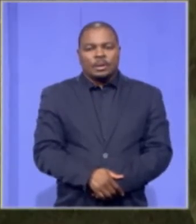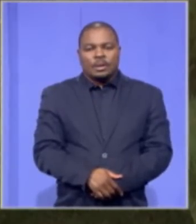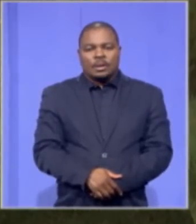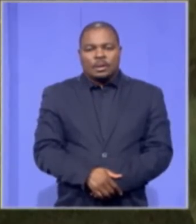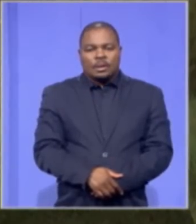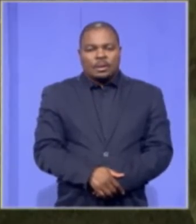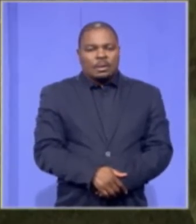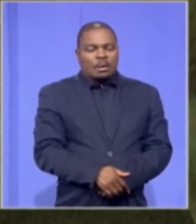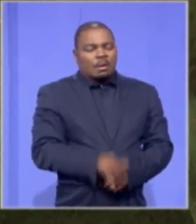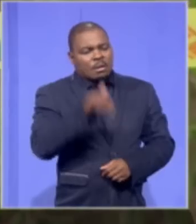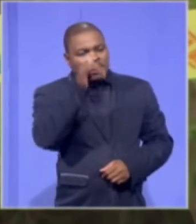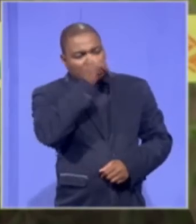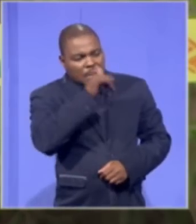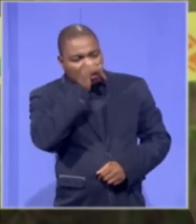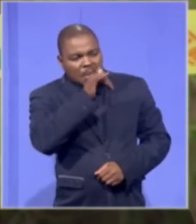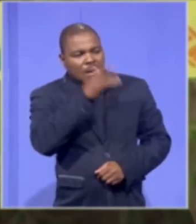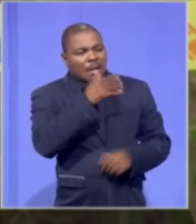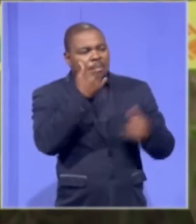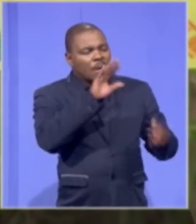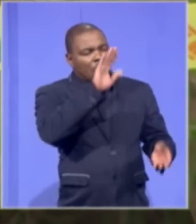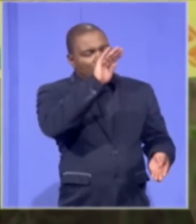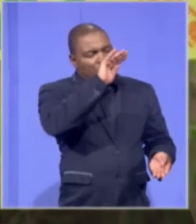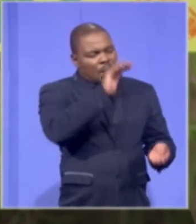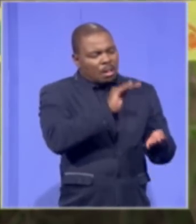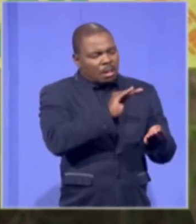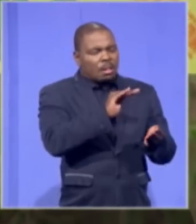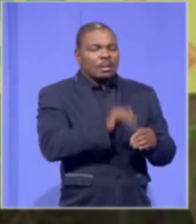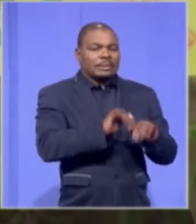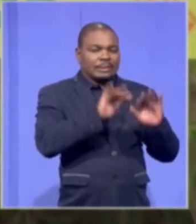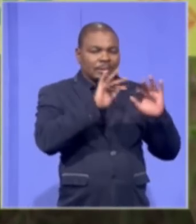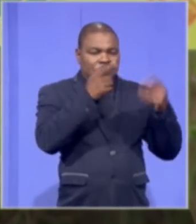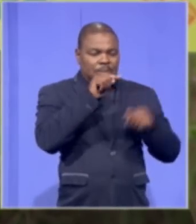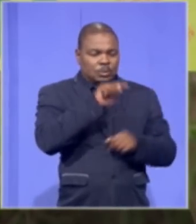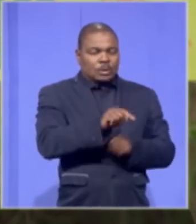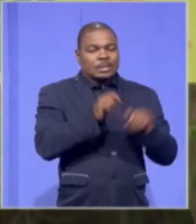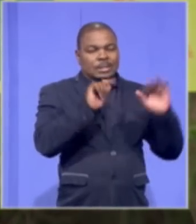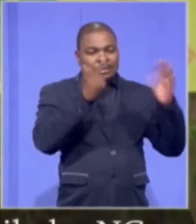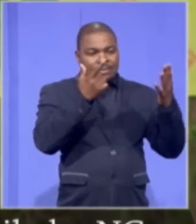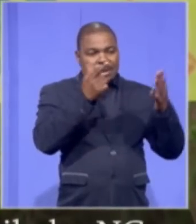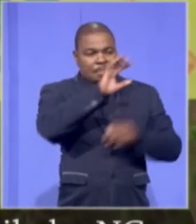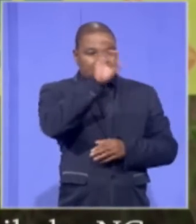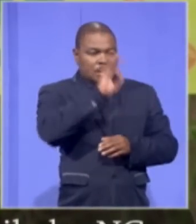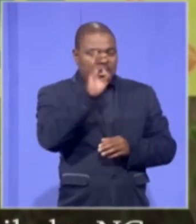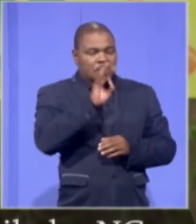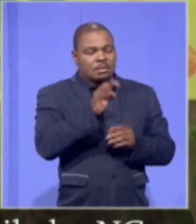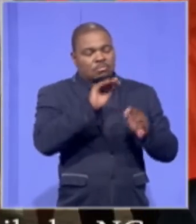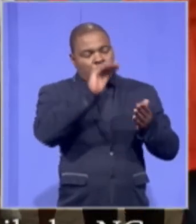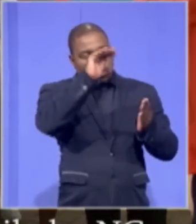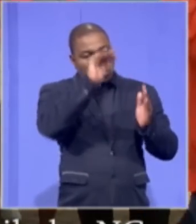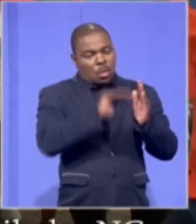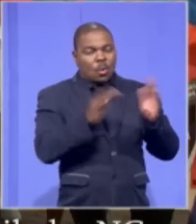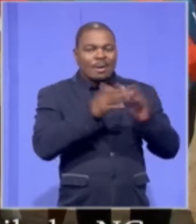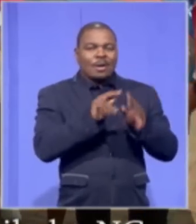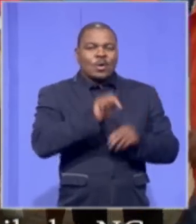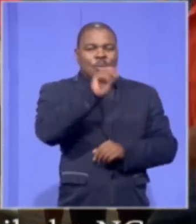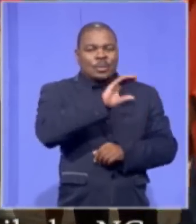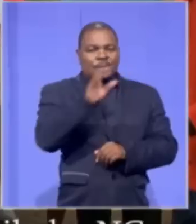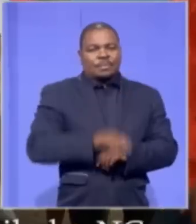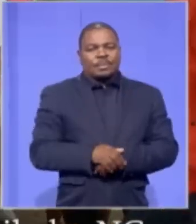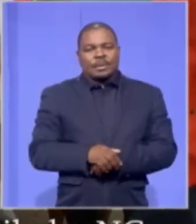Diketso tsa ditlolo tsa molao di fokotsehile ka diperesente tse 10.7 Northern Cape. Ho bile le dipolao